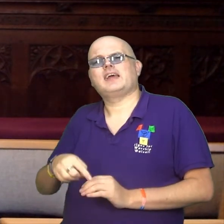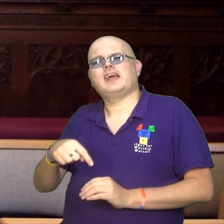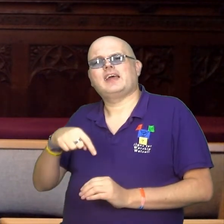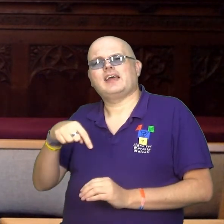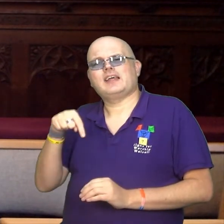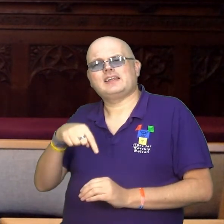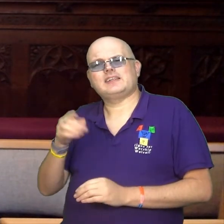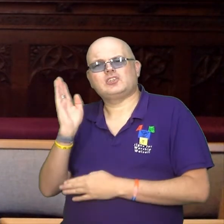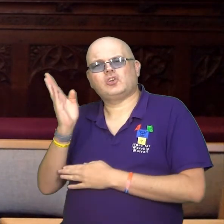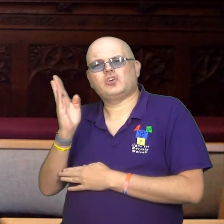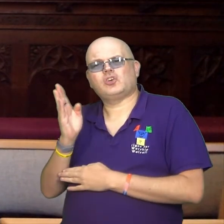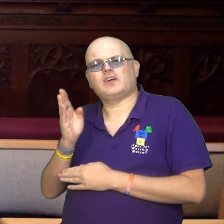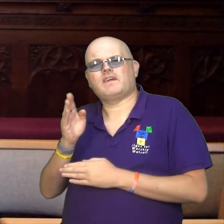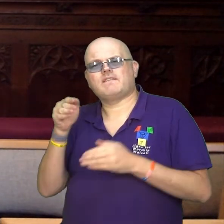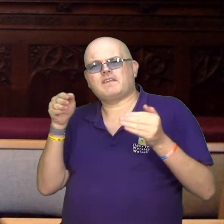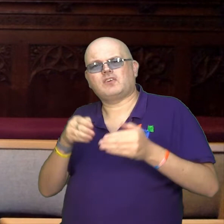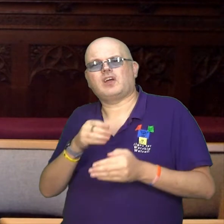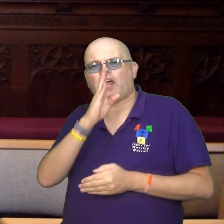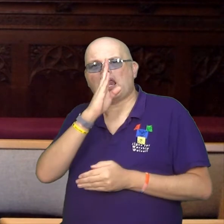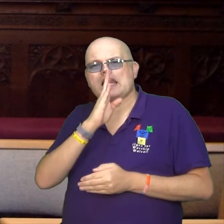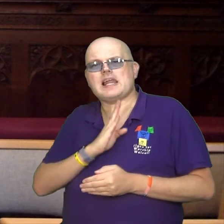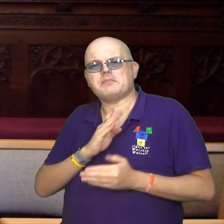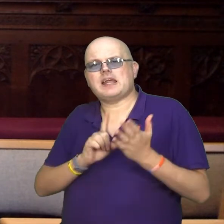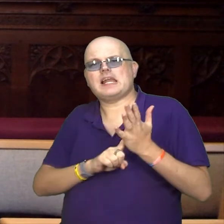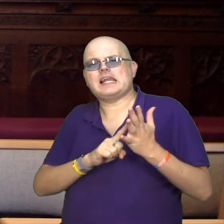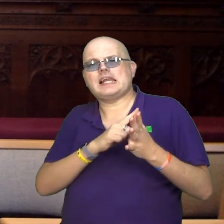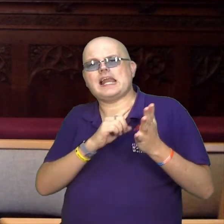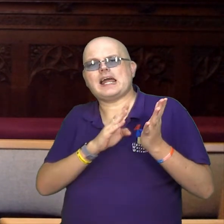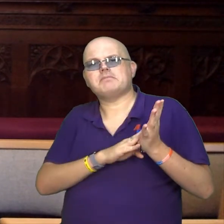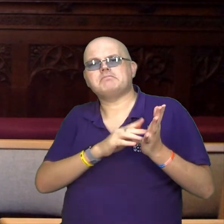This talk is focused on the topic of lament.